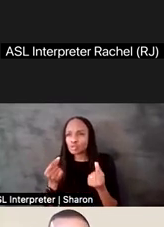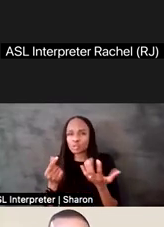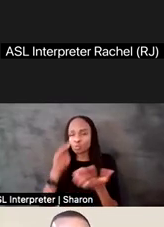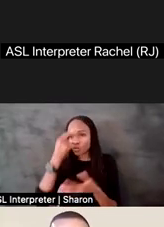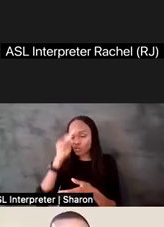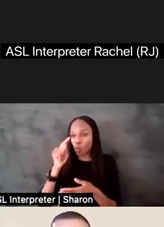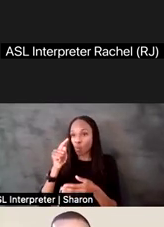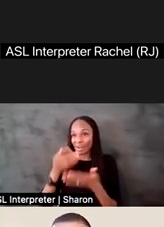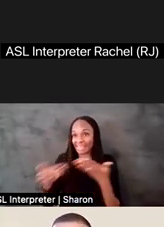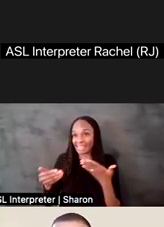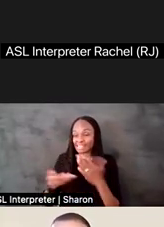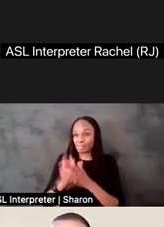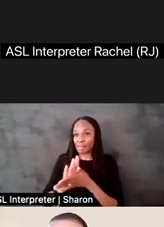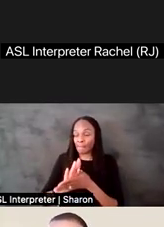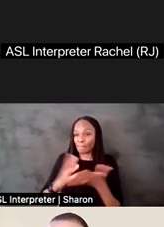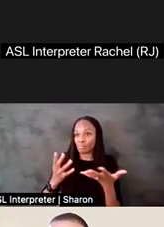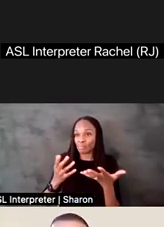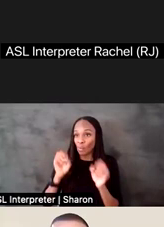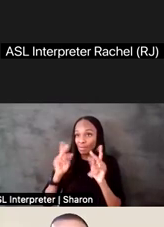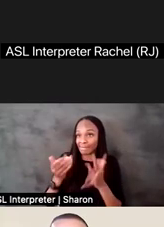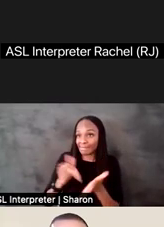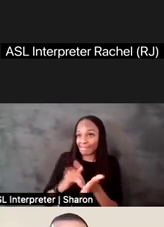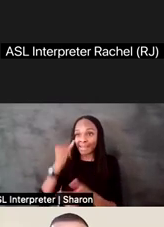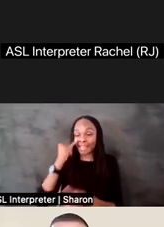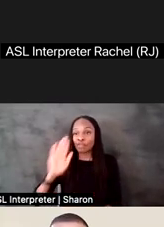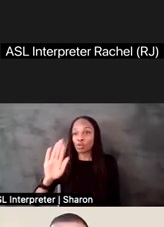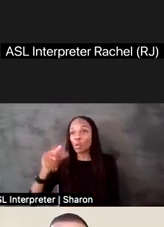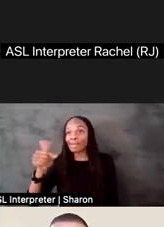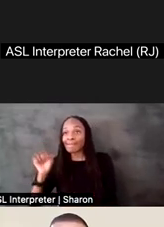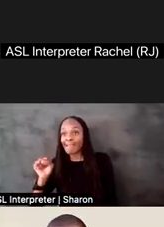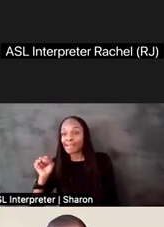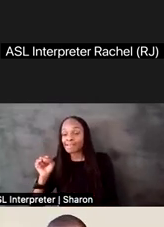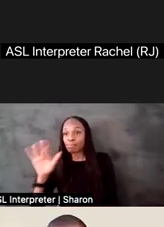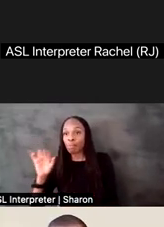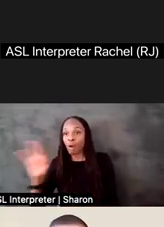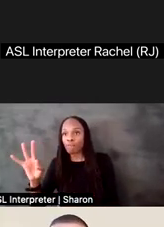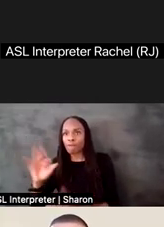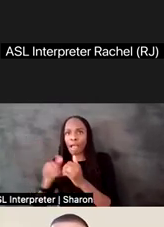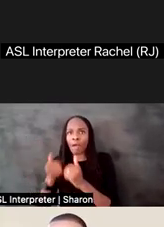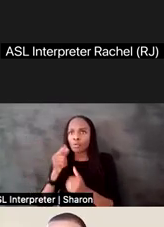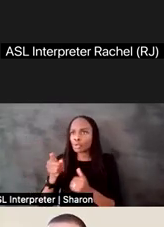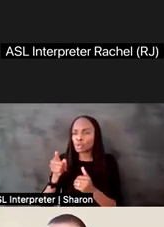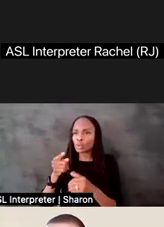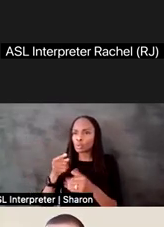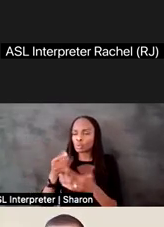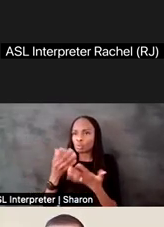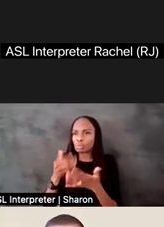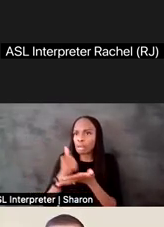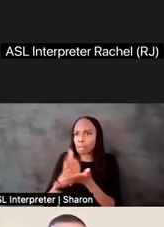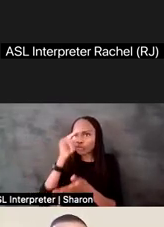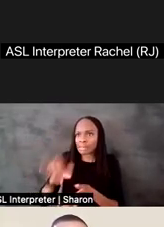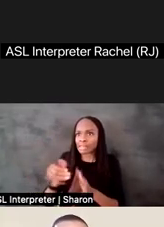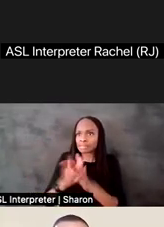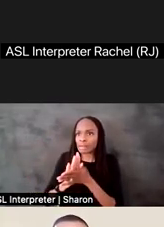restored. If your gas was turned off, how might you get your gas turned back on again? Contacting your gas